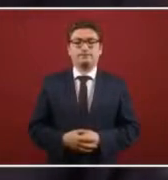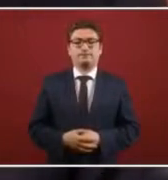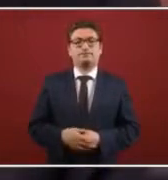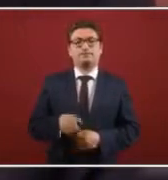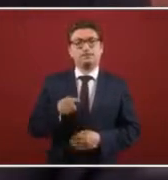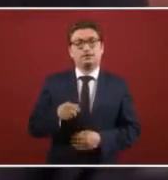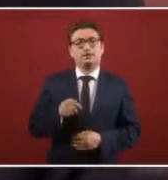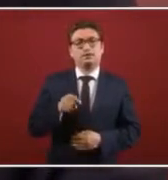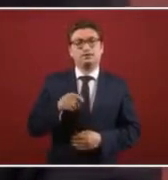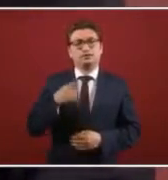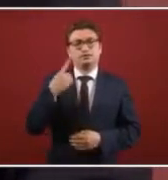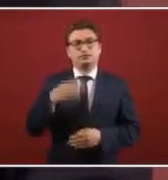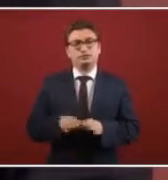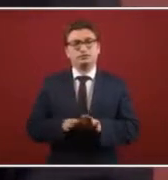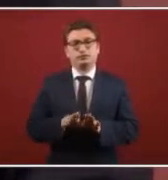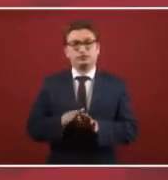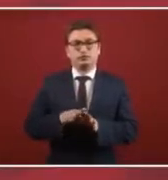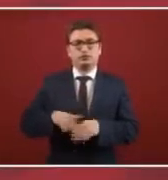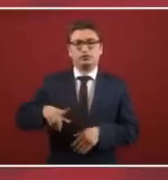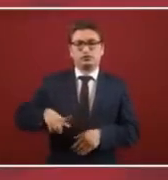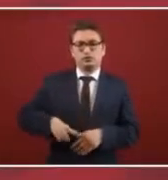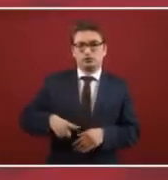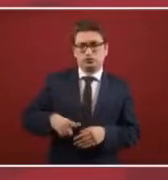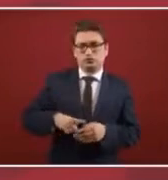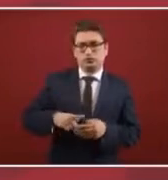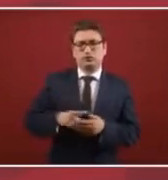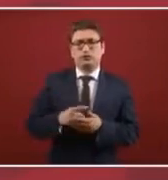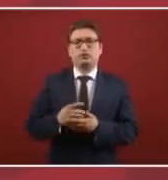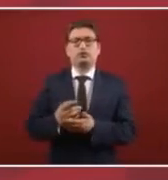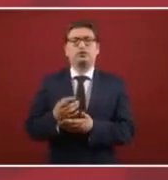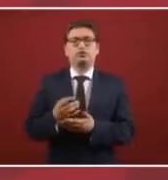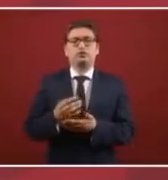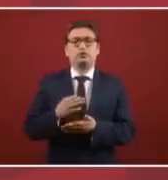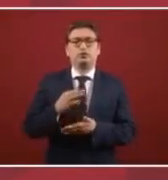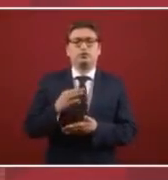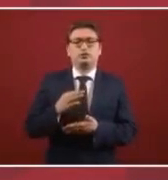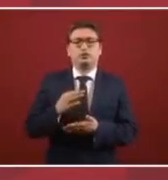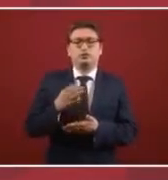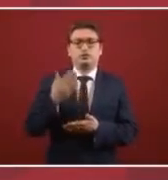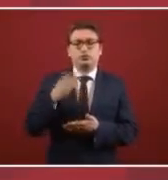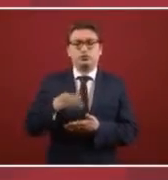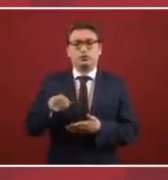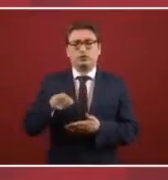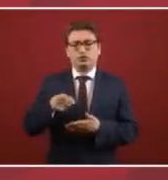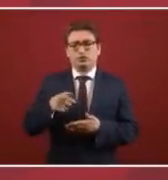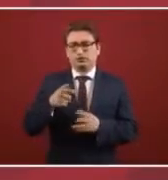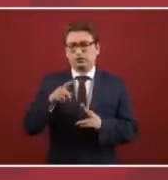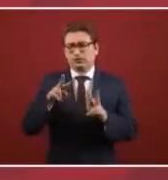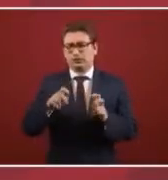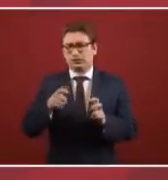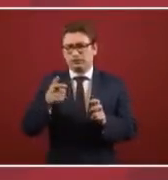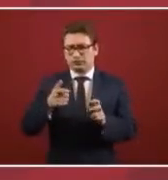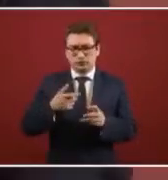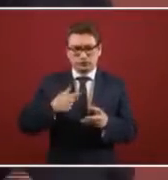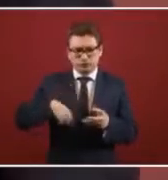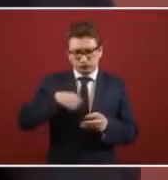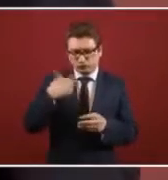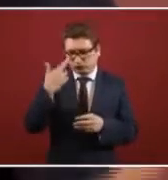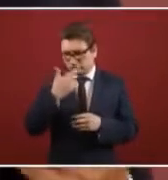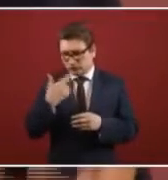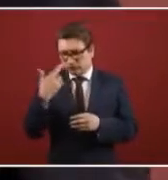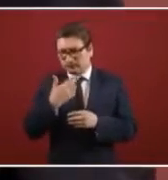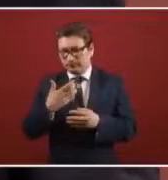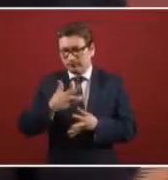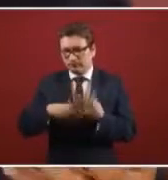manejar la política fiscal. manage the political, fiscal politics, because they were worried Les that,